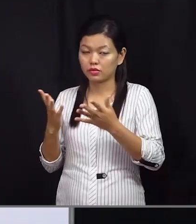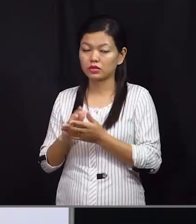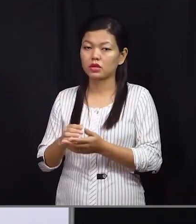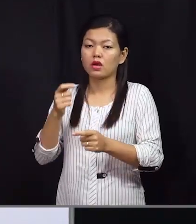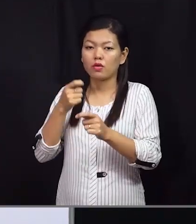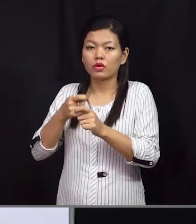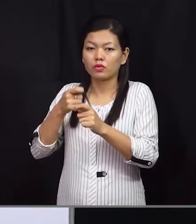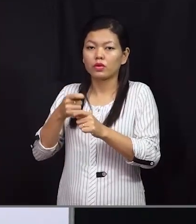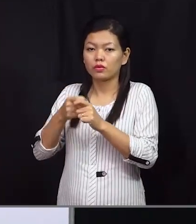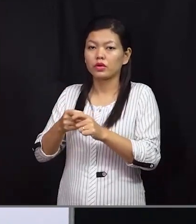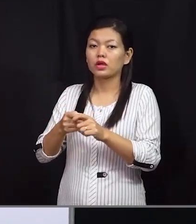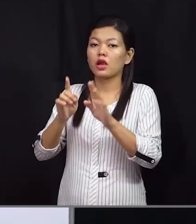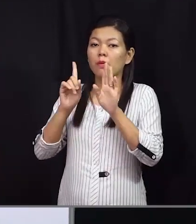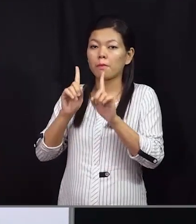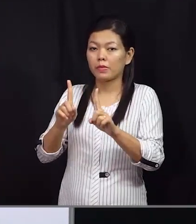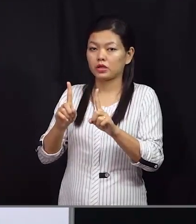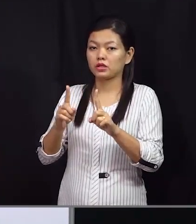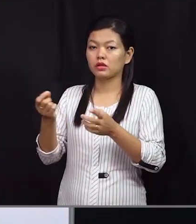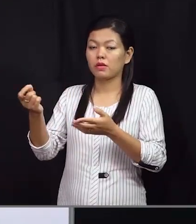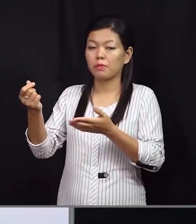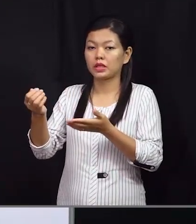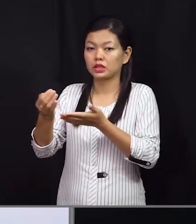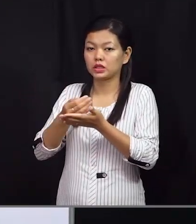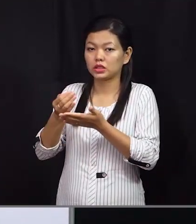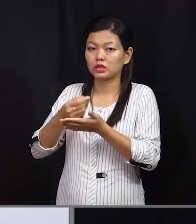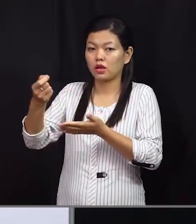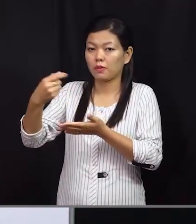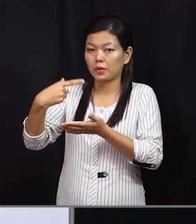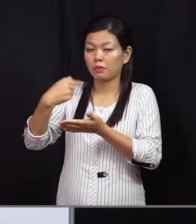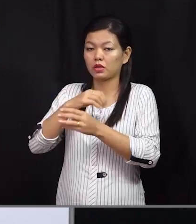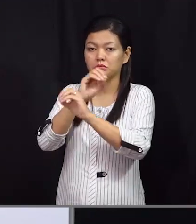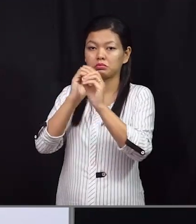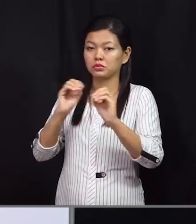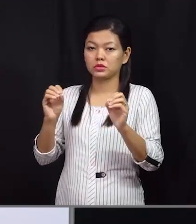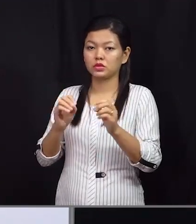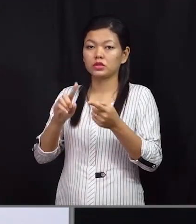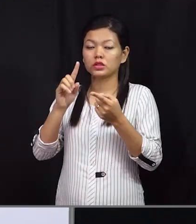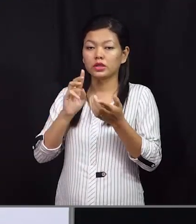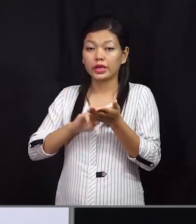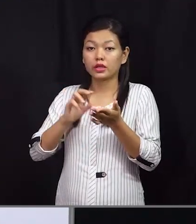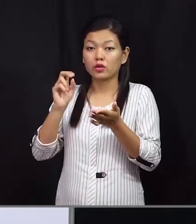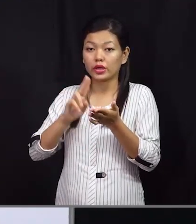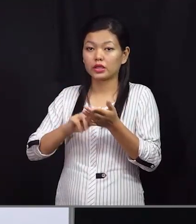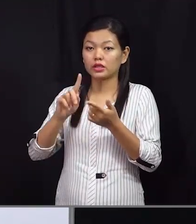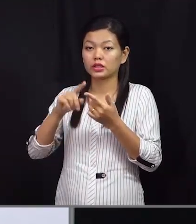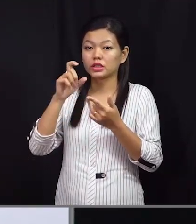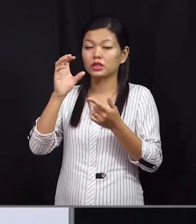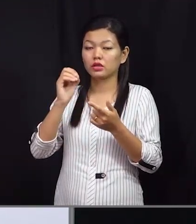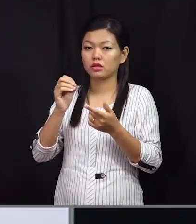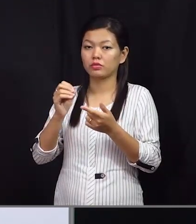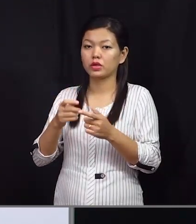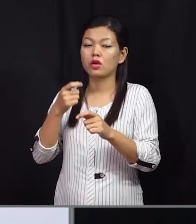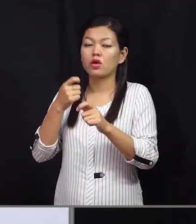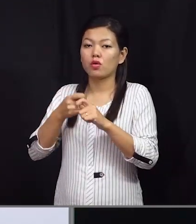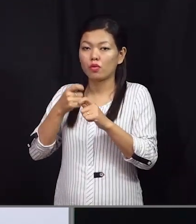do those activities in order to gain mental satisfaction. You got it, isn't it? I'll just give you one simple example to differentiate